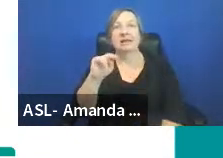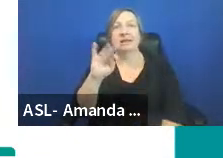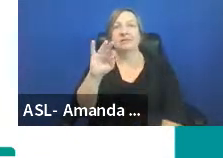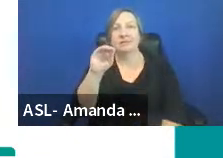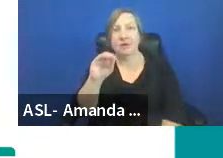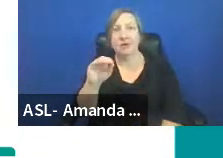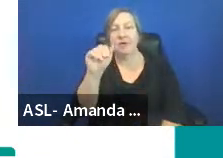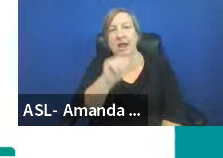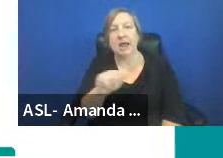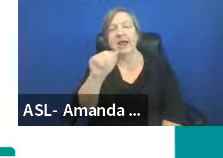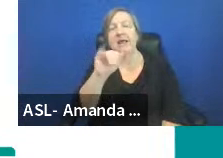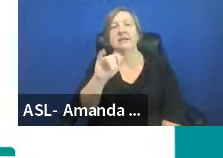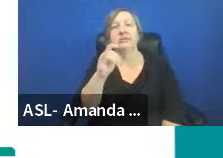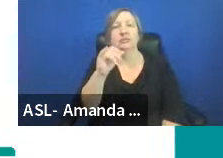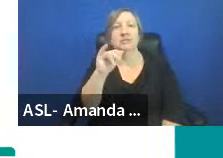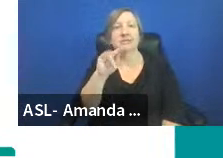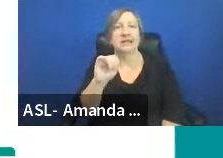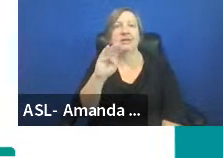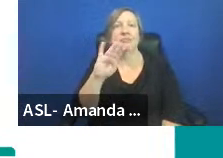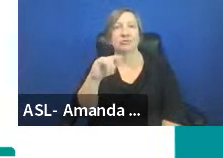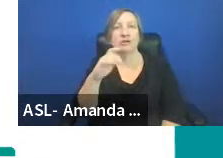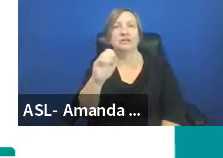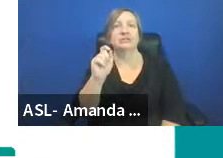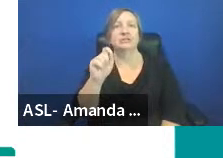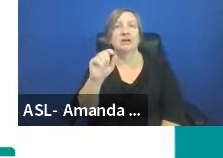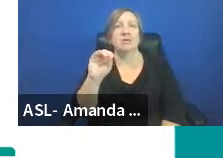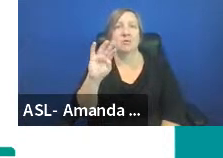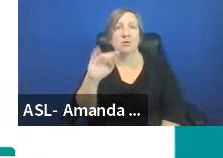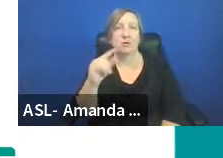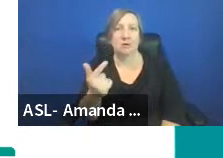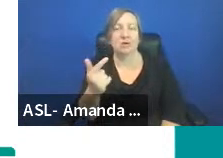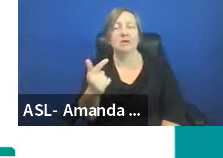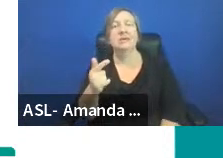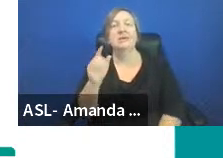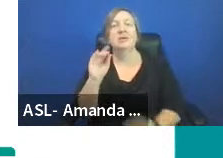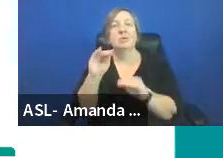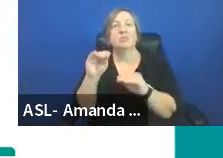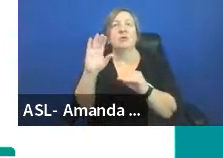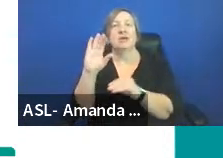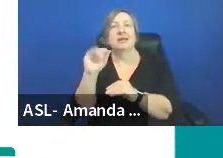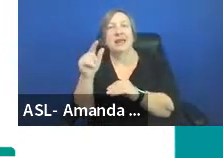info@interstatebridge.org with CAG Public Comment in the subject line. You'll want to call